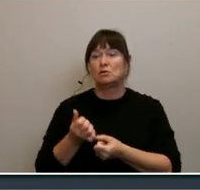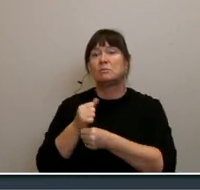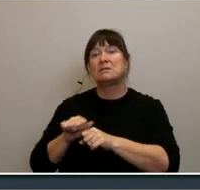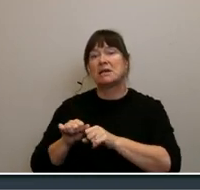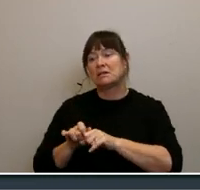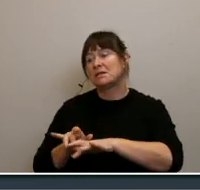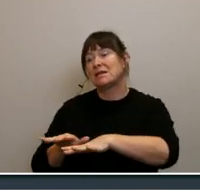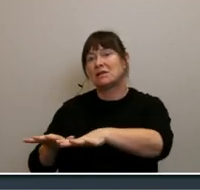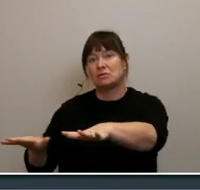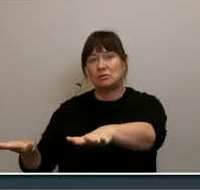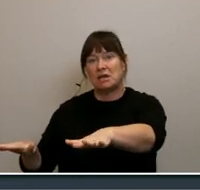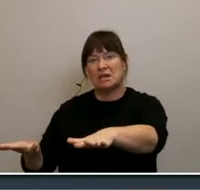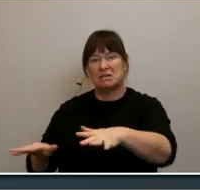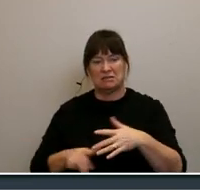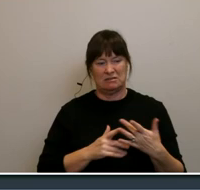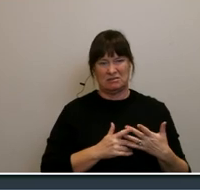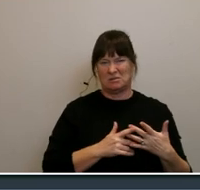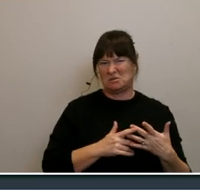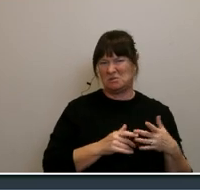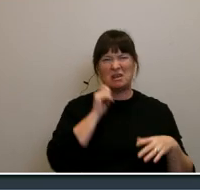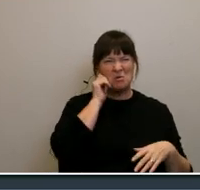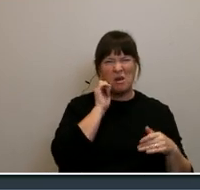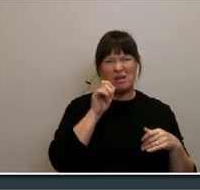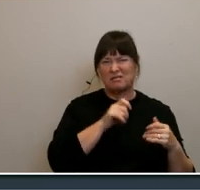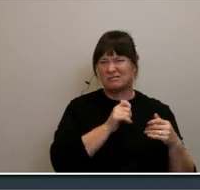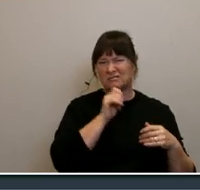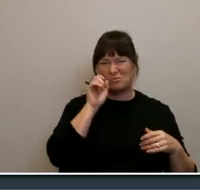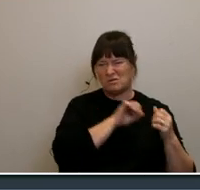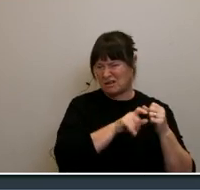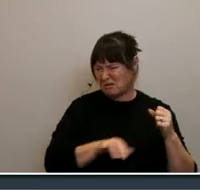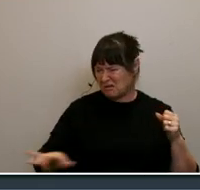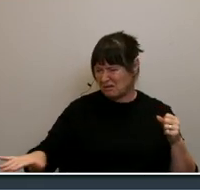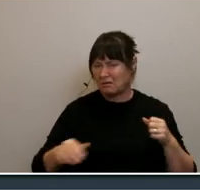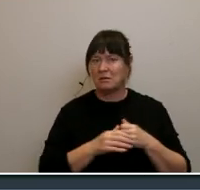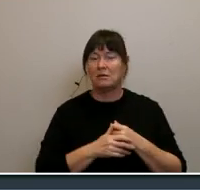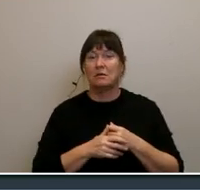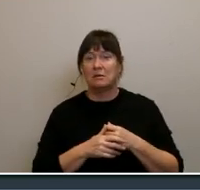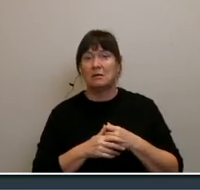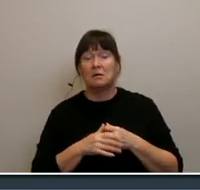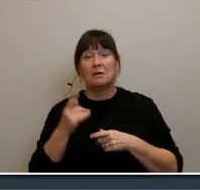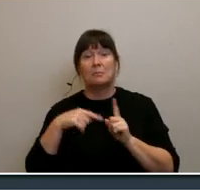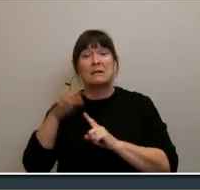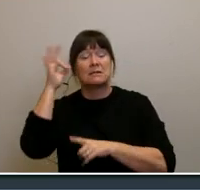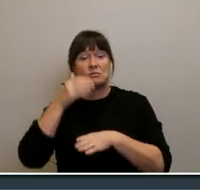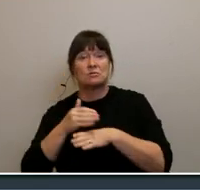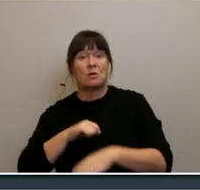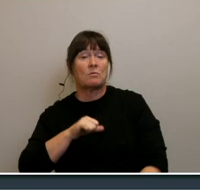estuary against sewage spillage, and also your work with farmers and industries in the